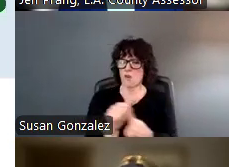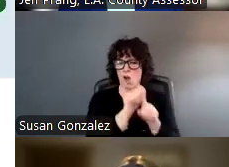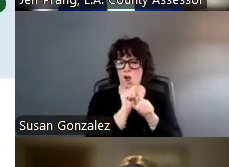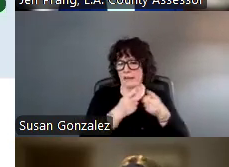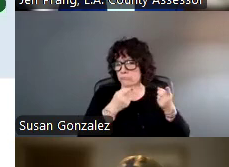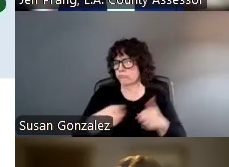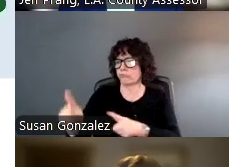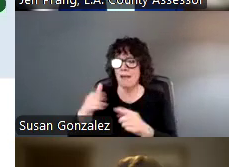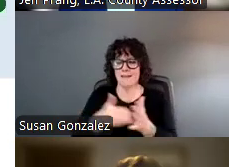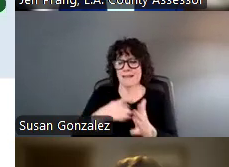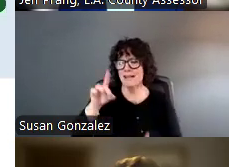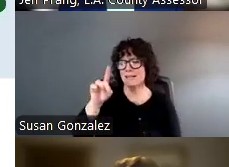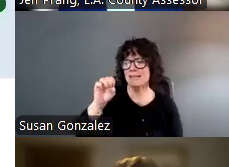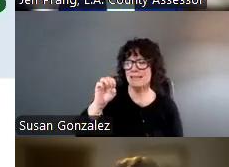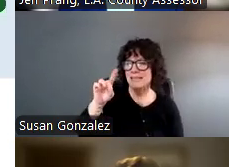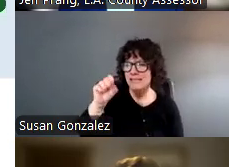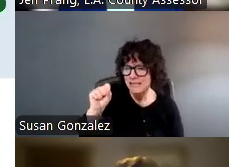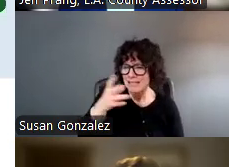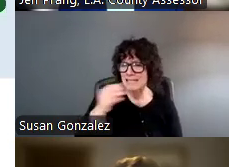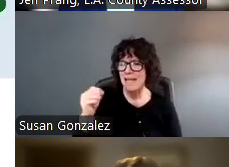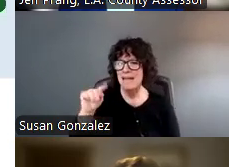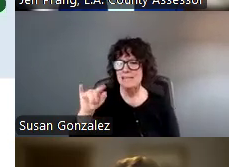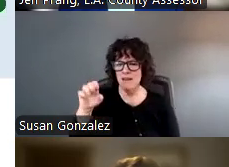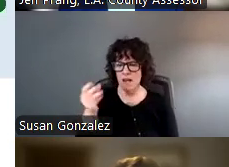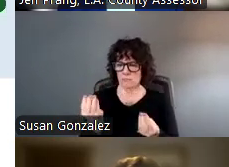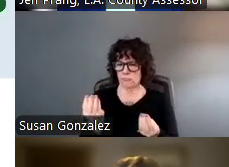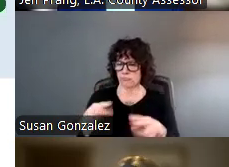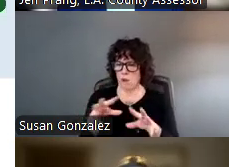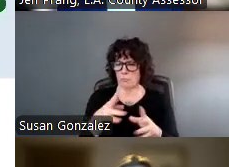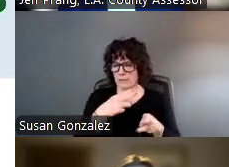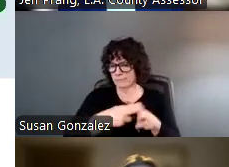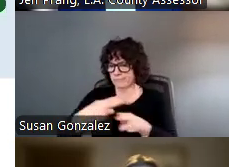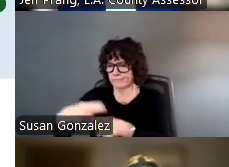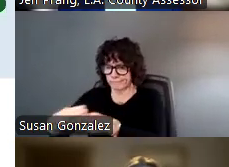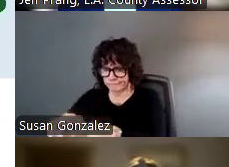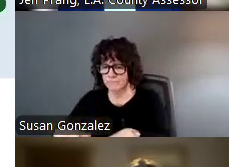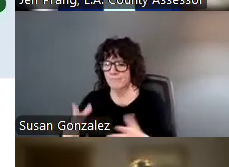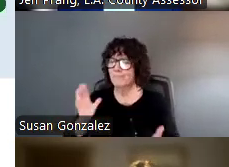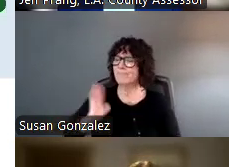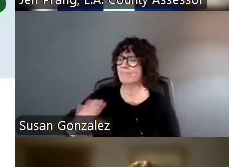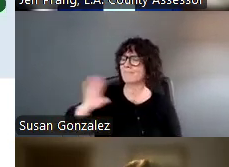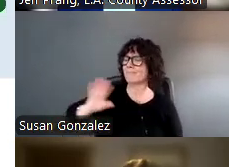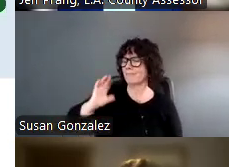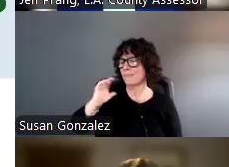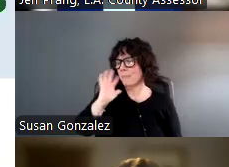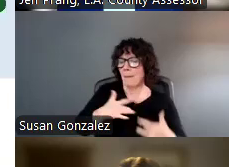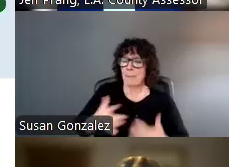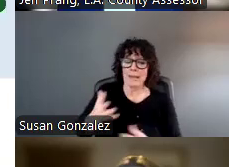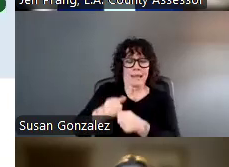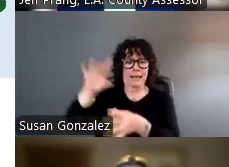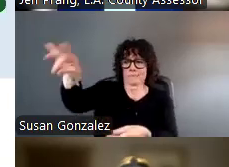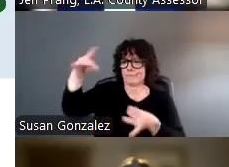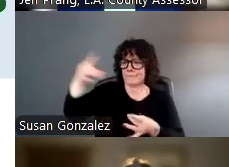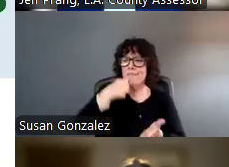And in the past, normally you would get a letter in the mail from the registrar or recorder within 30 or 45 days confirming something's